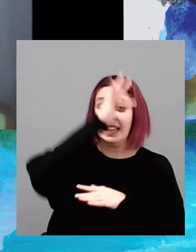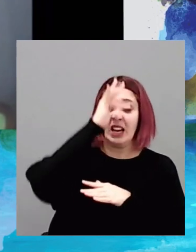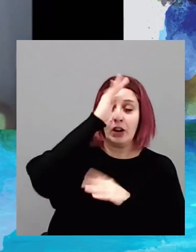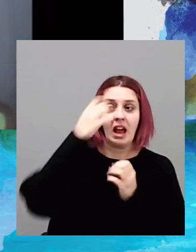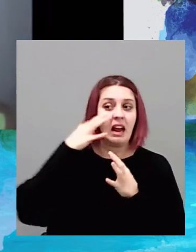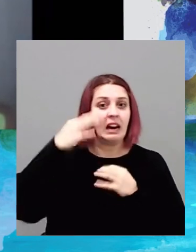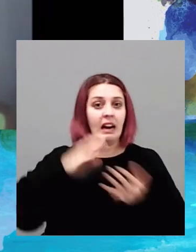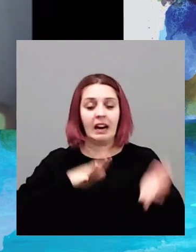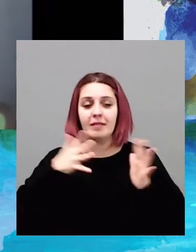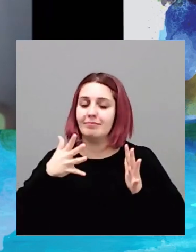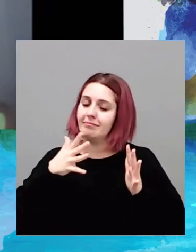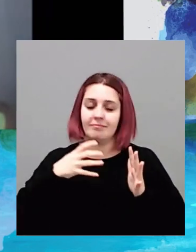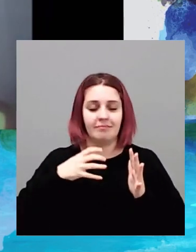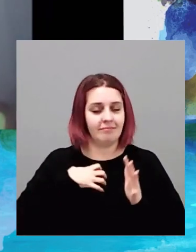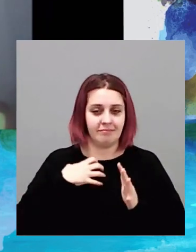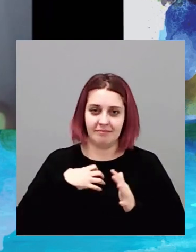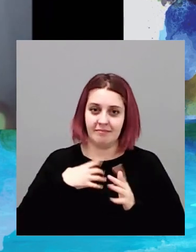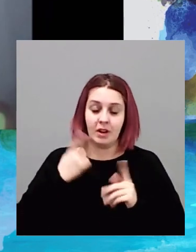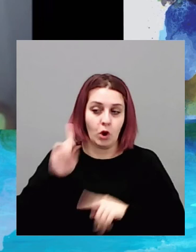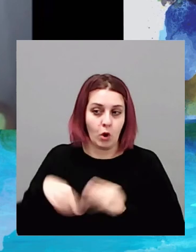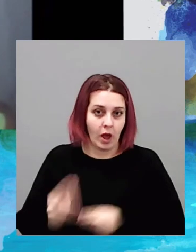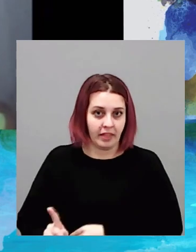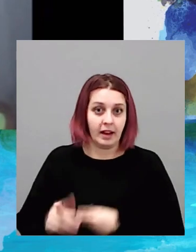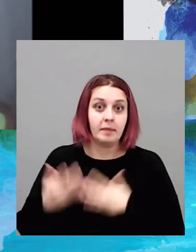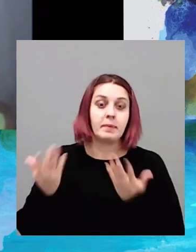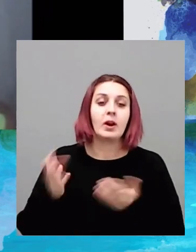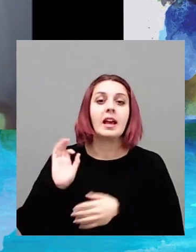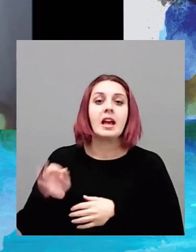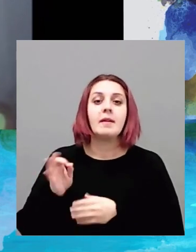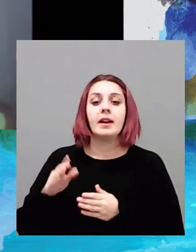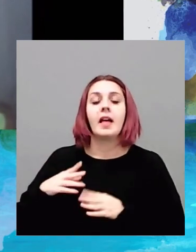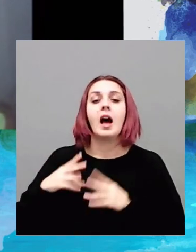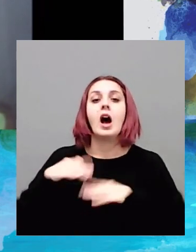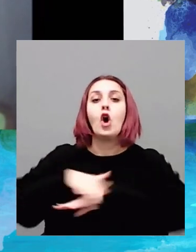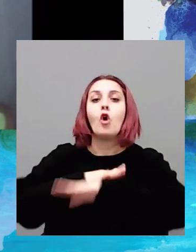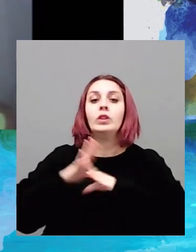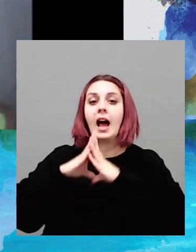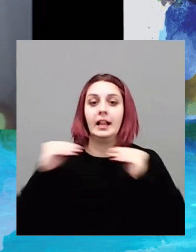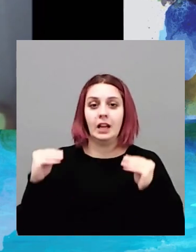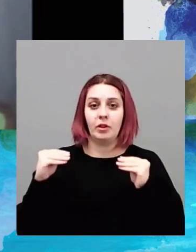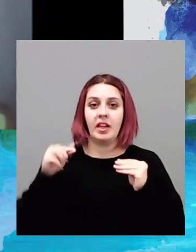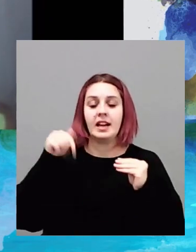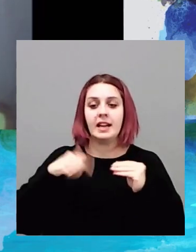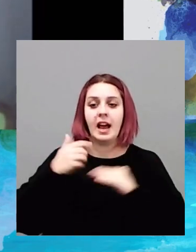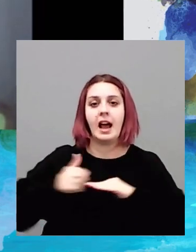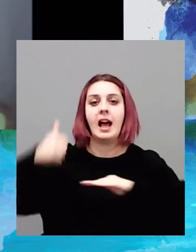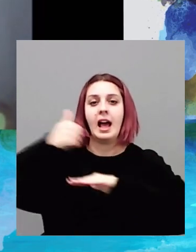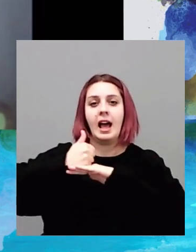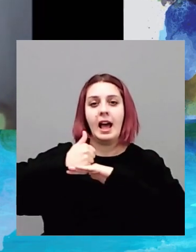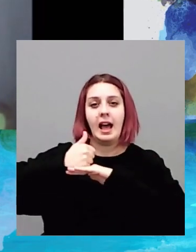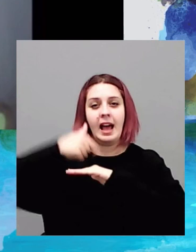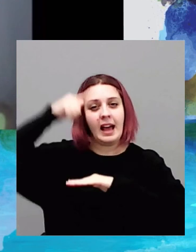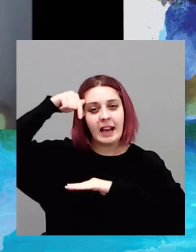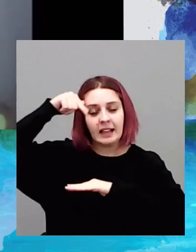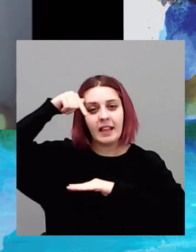sustainability. But sometimes they just they don't bring this into practice. But for instance, the government of Andalusia